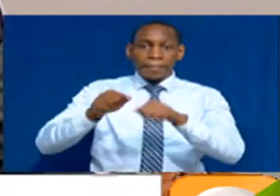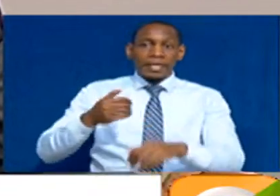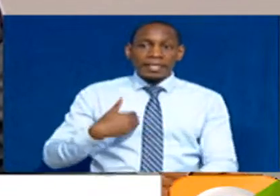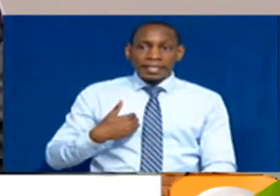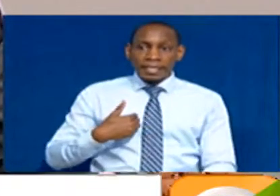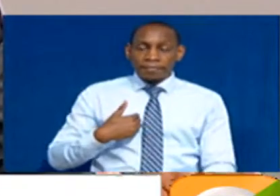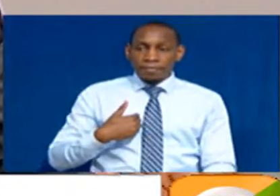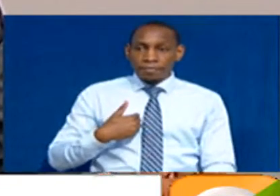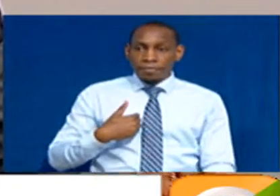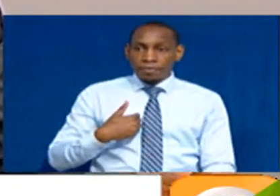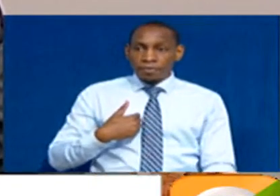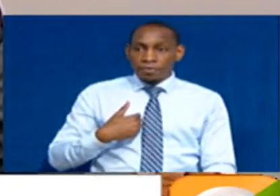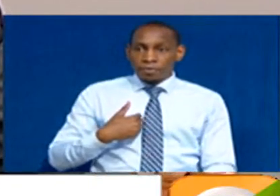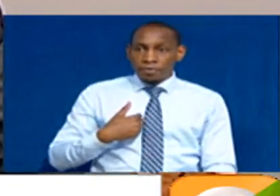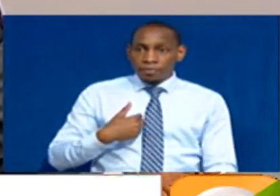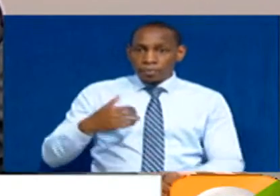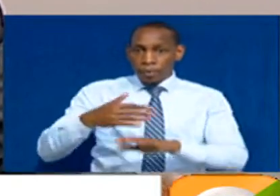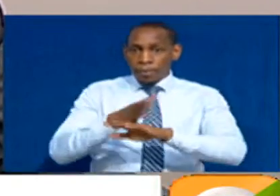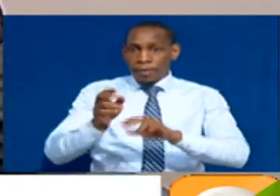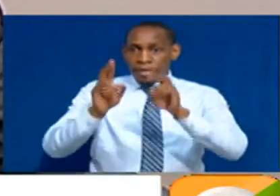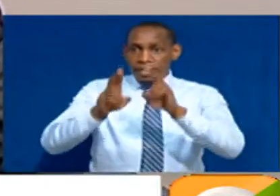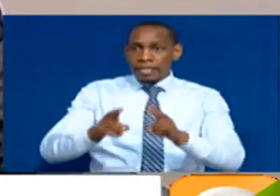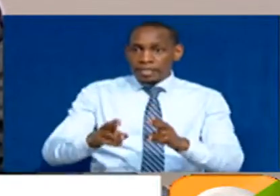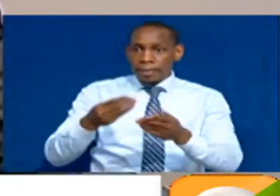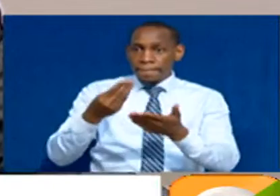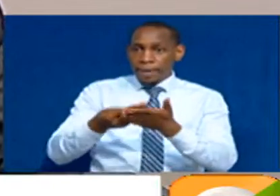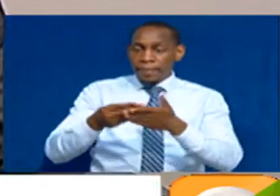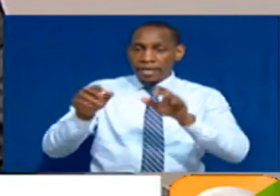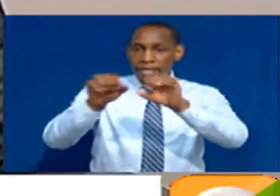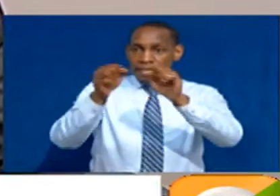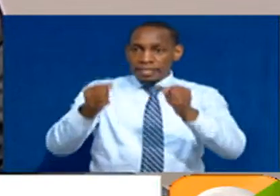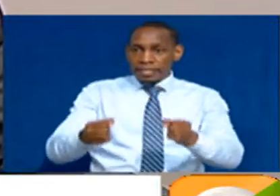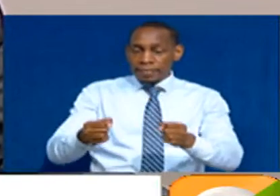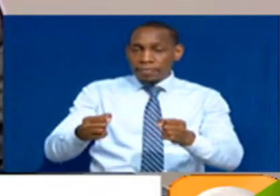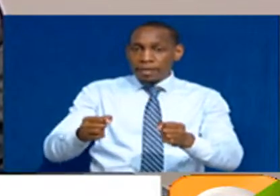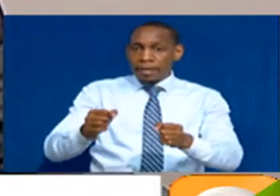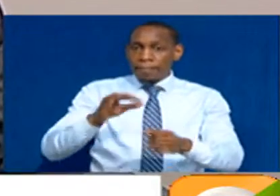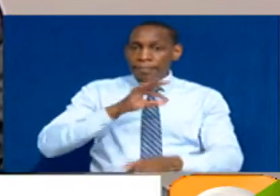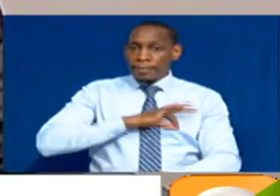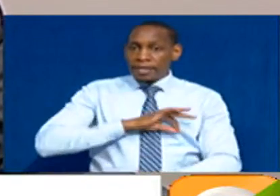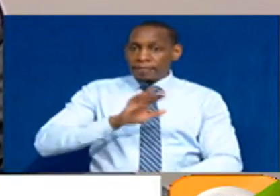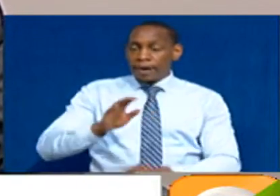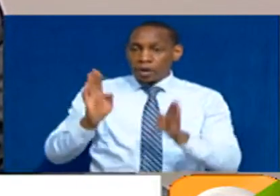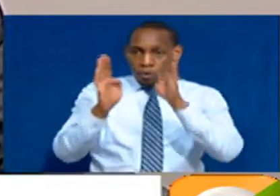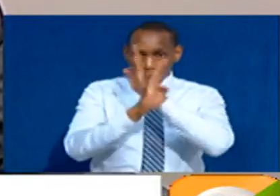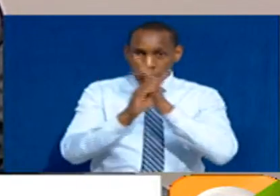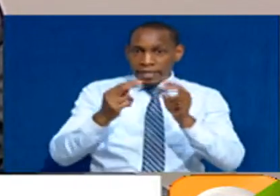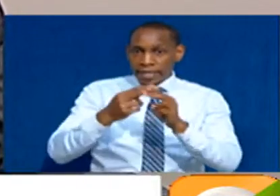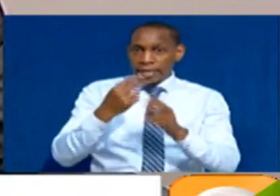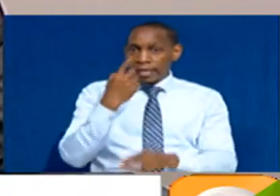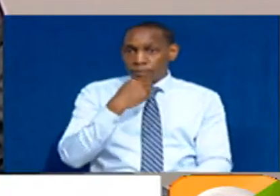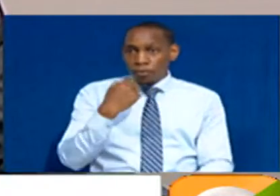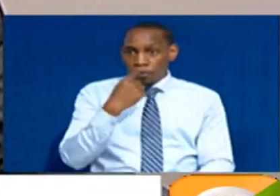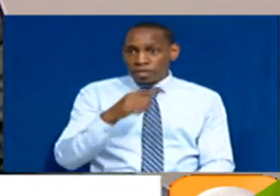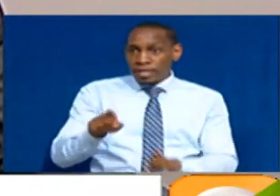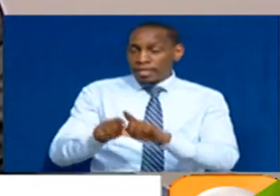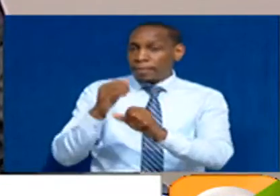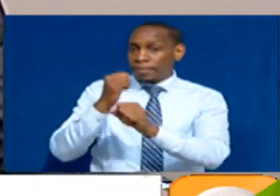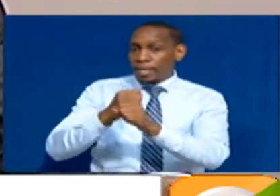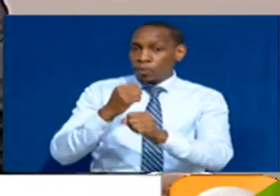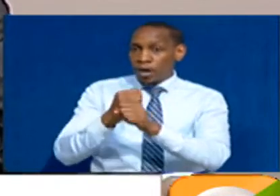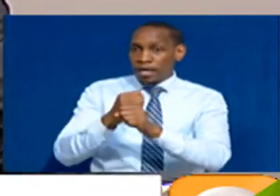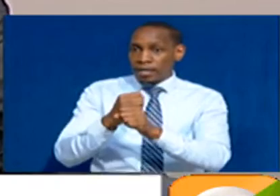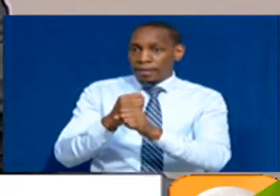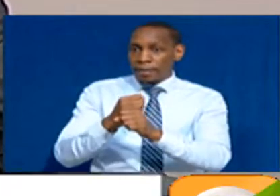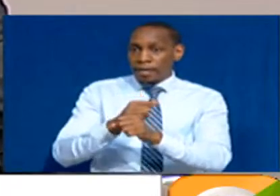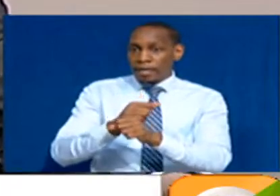ability to manipulate the international financial system to their advantage, to hide their names, to operate